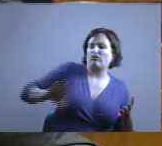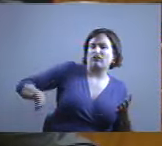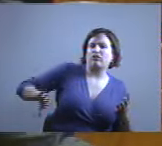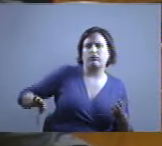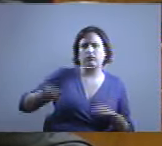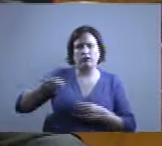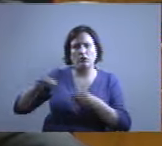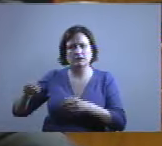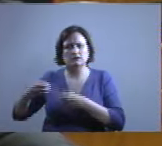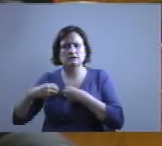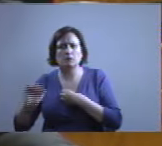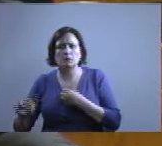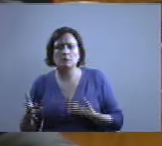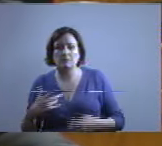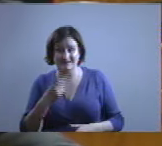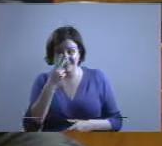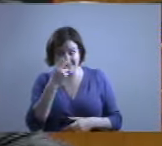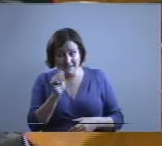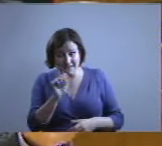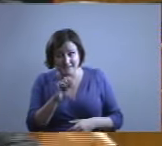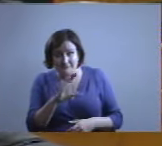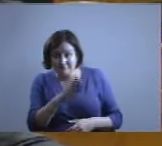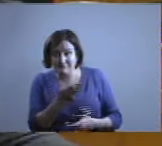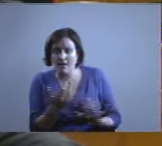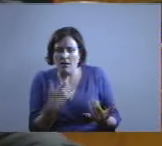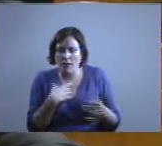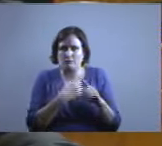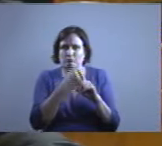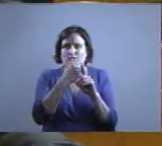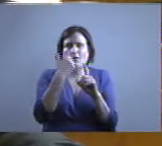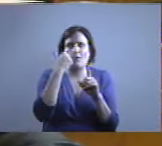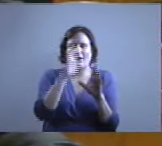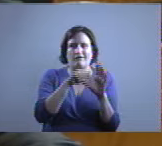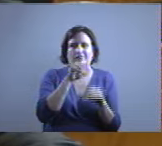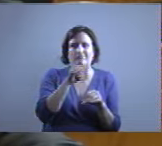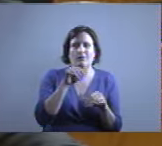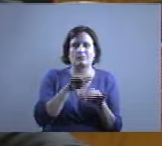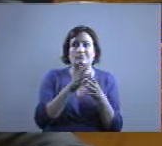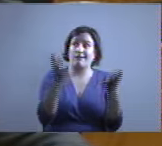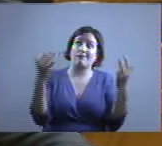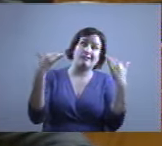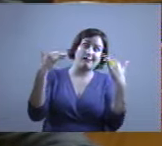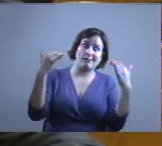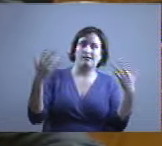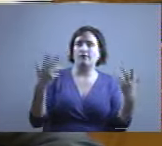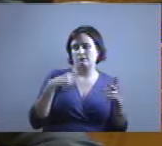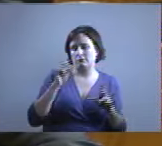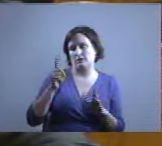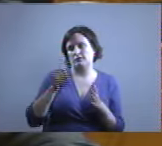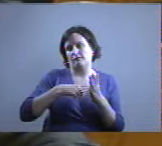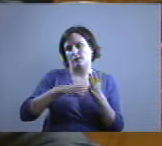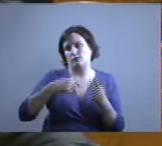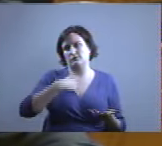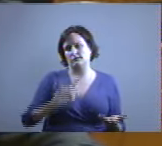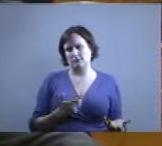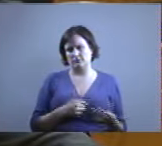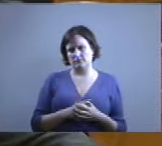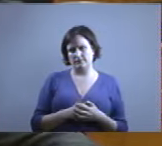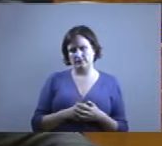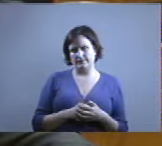met verkiesingspraatjies, want hulle wil die massas probeer bereik. I want to say to these honourable members,